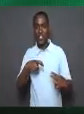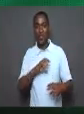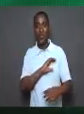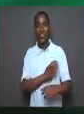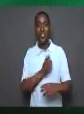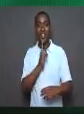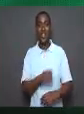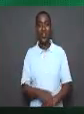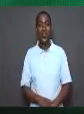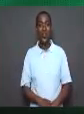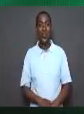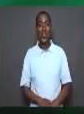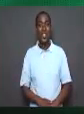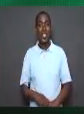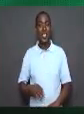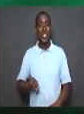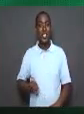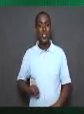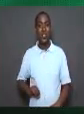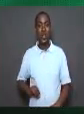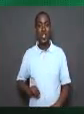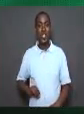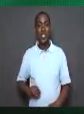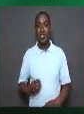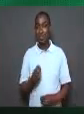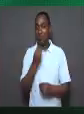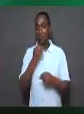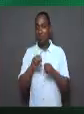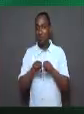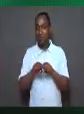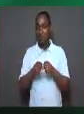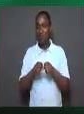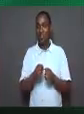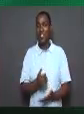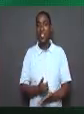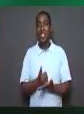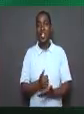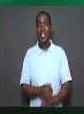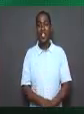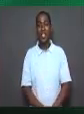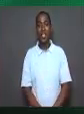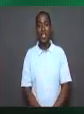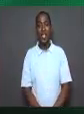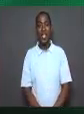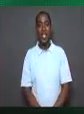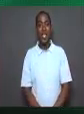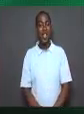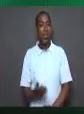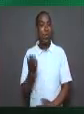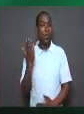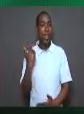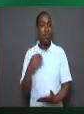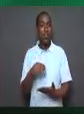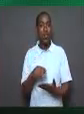stomach stores and helps break down food. As we learned in our